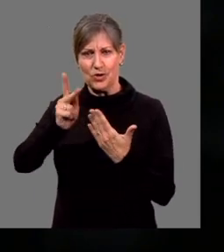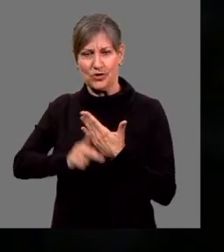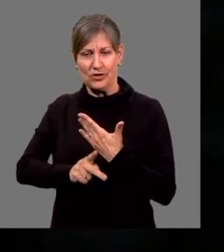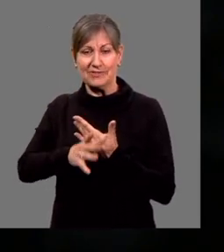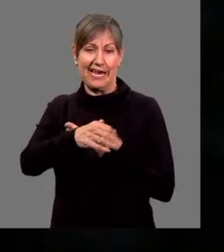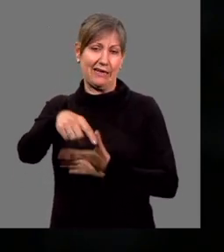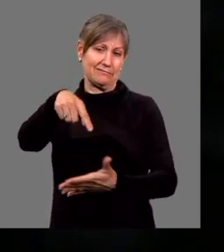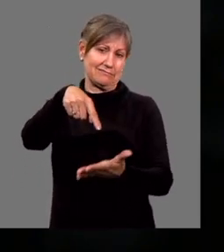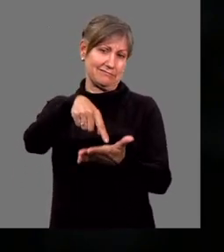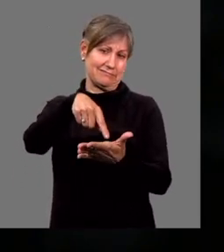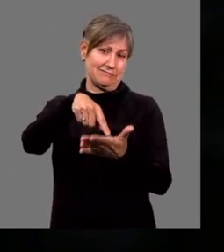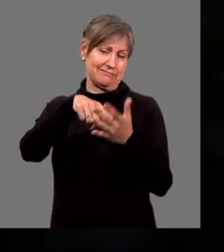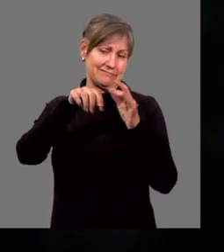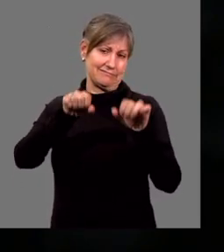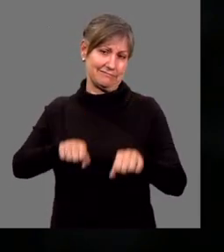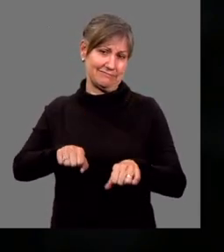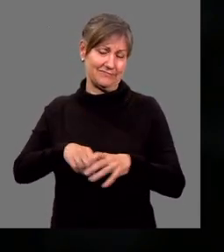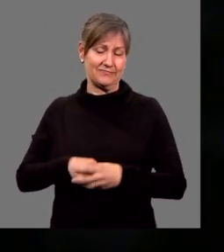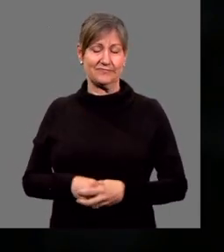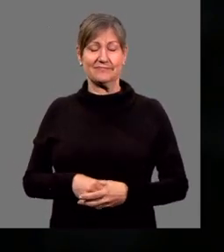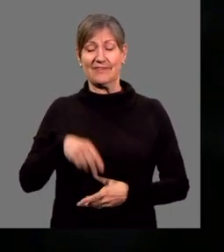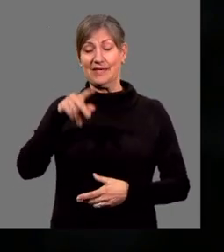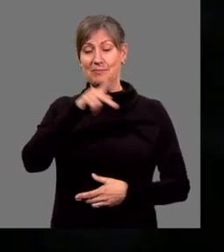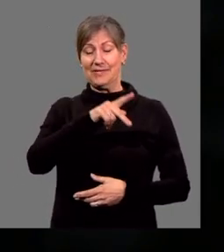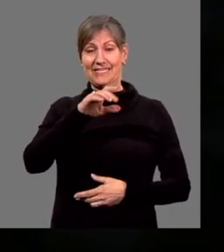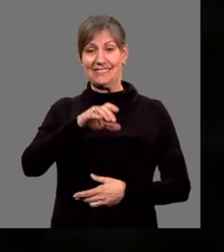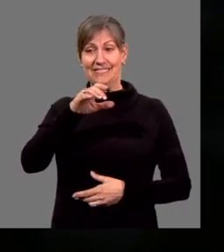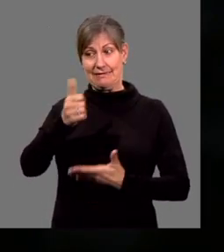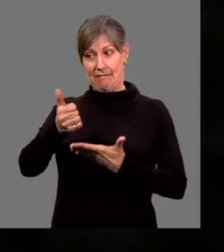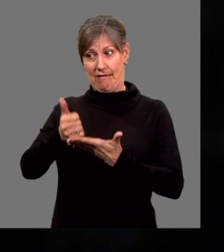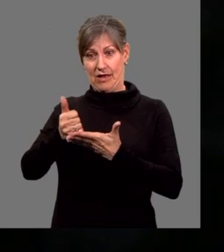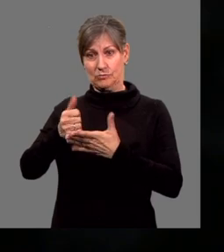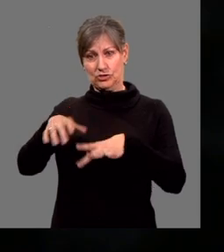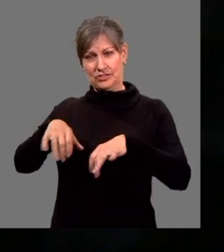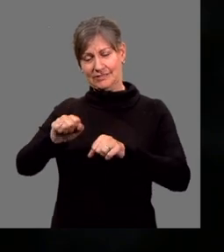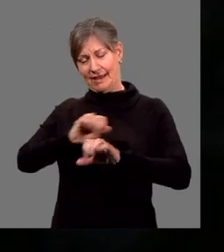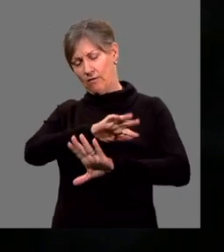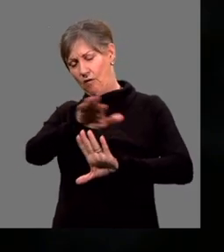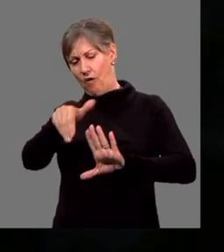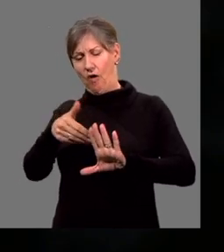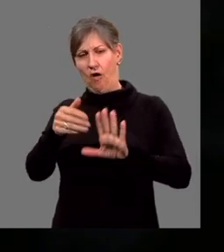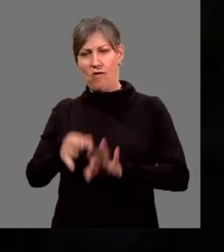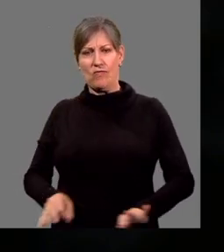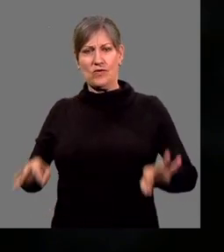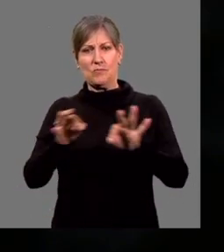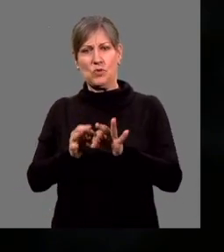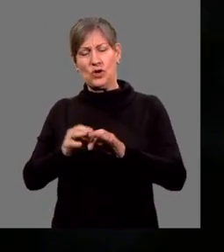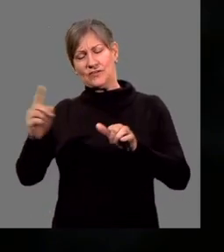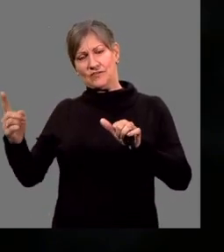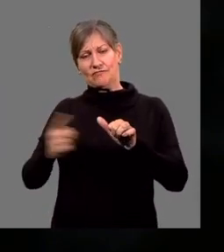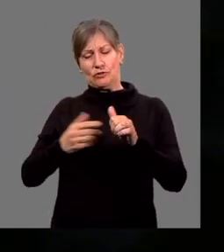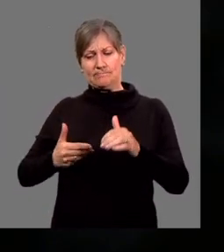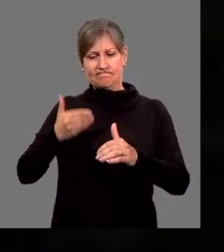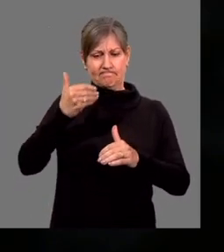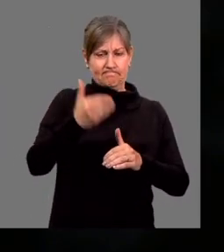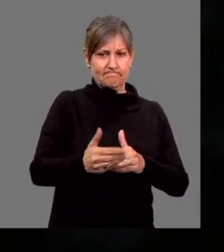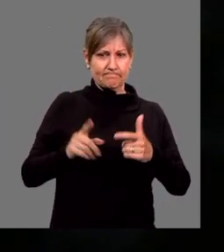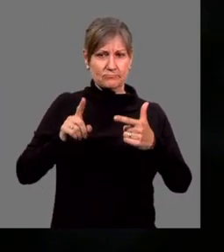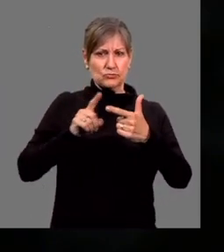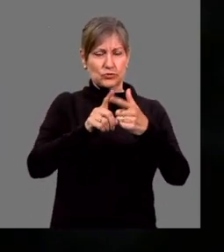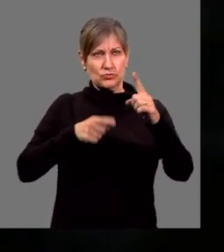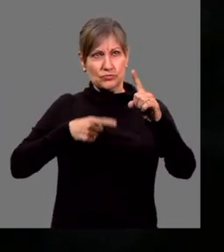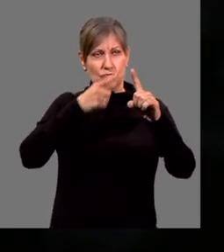and affordability. PCC enabled her to take the all-important first step towards a career, and